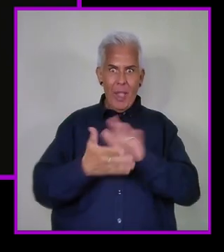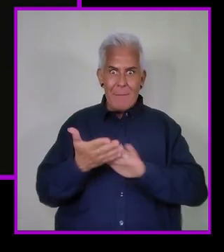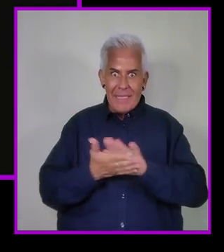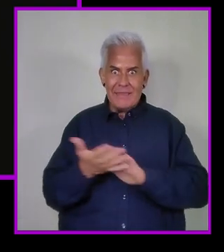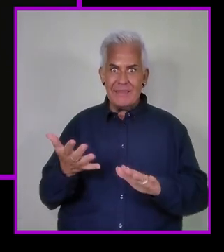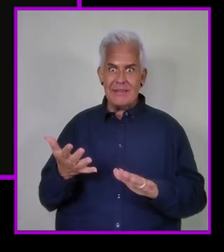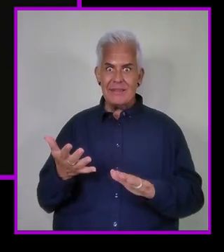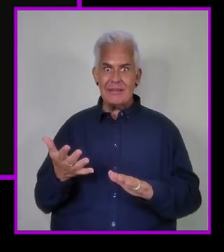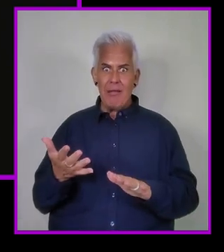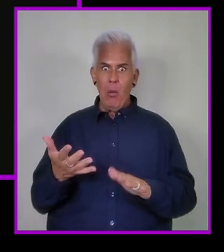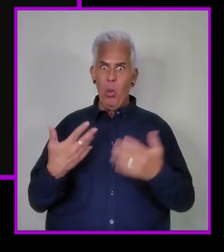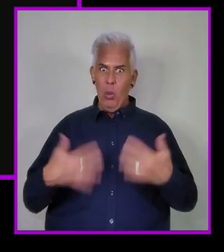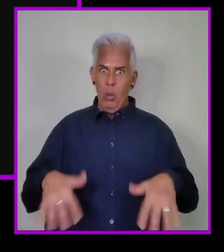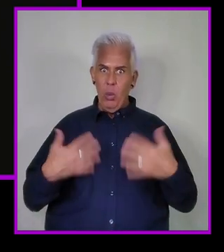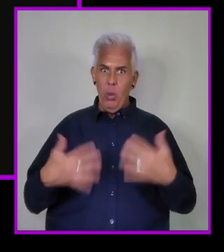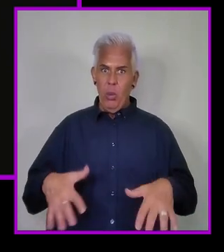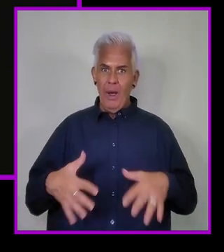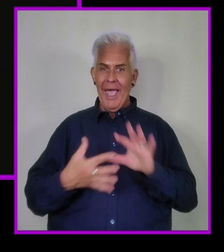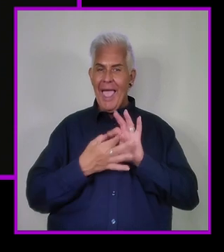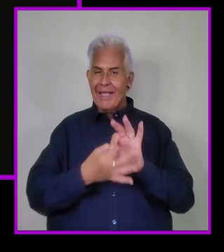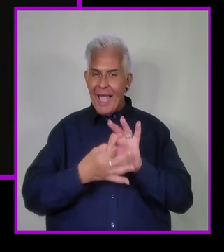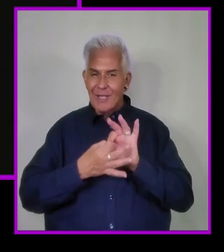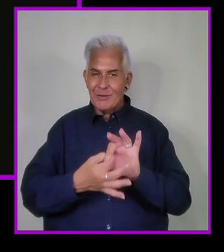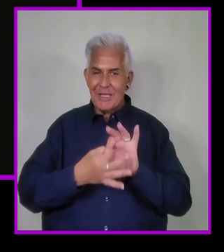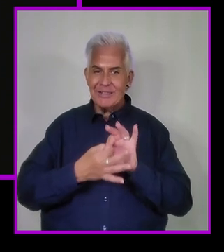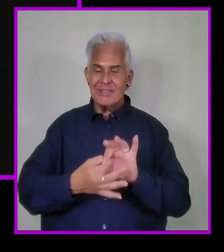So I think in that engagement, just to